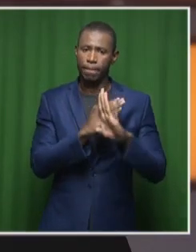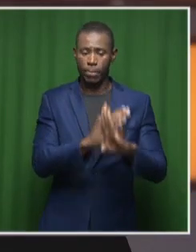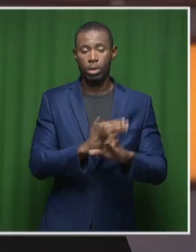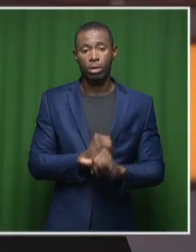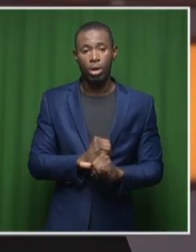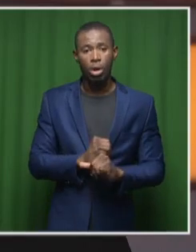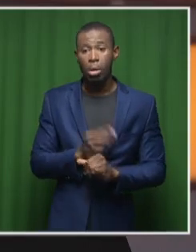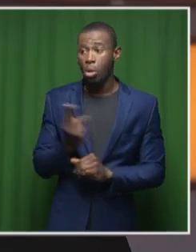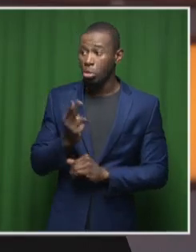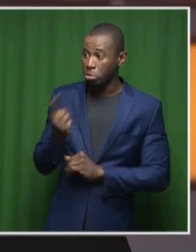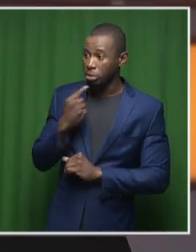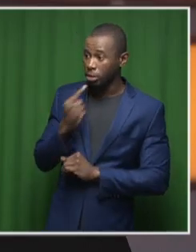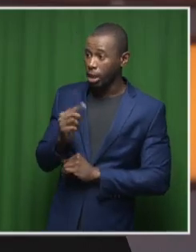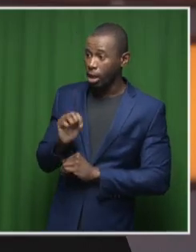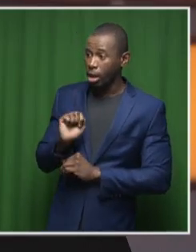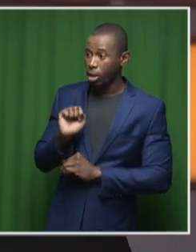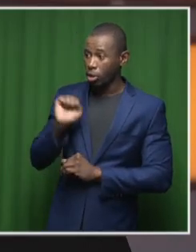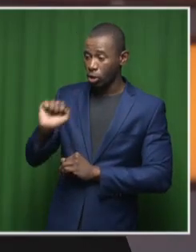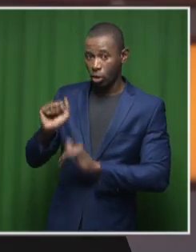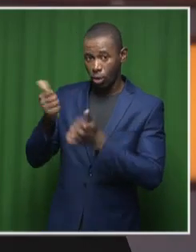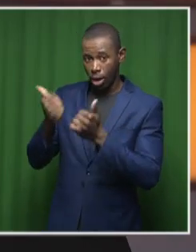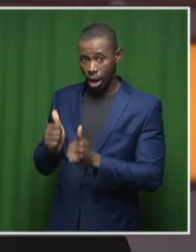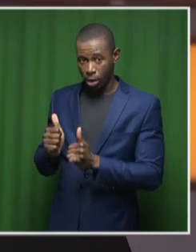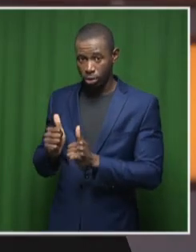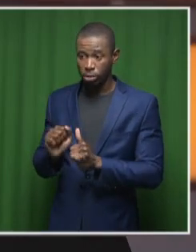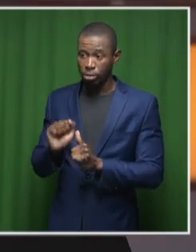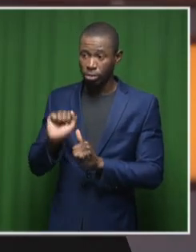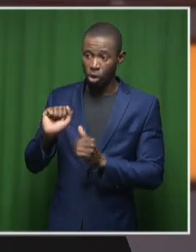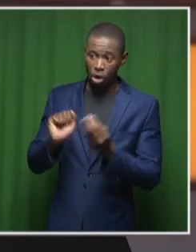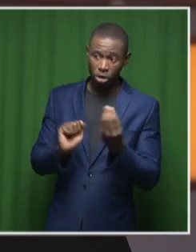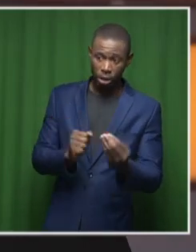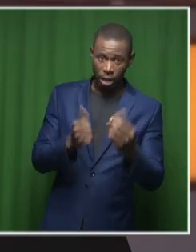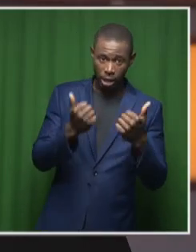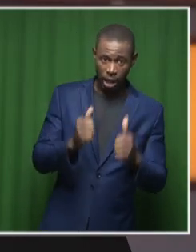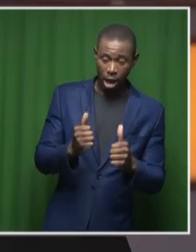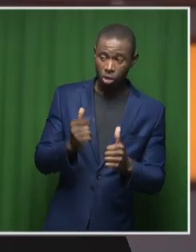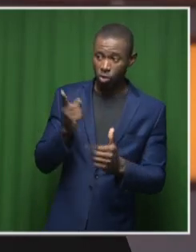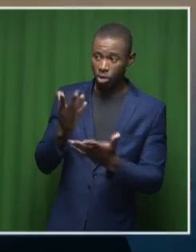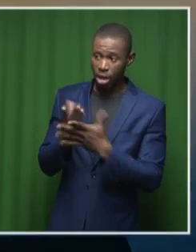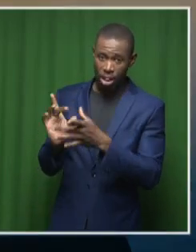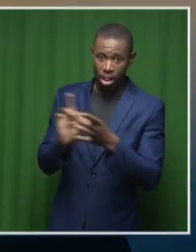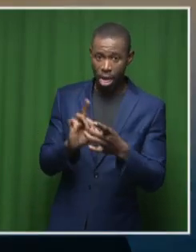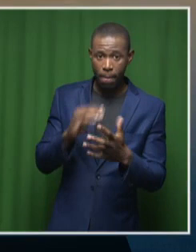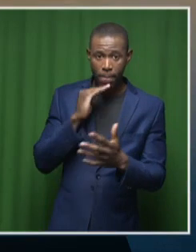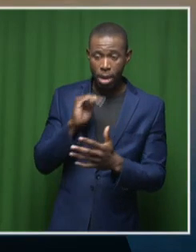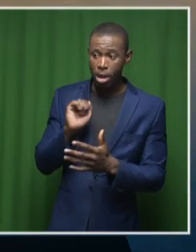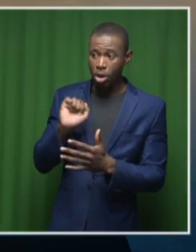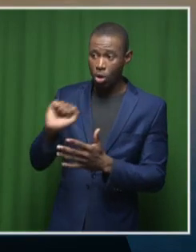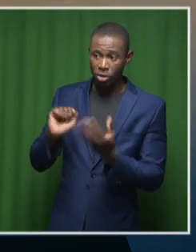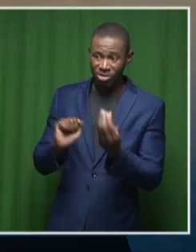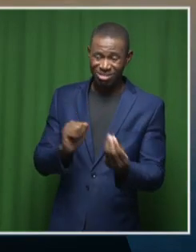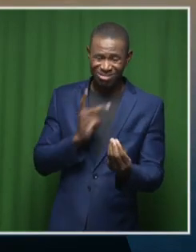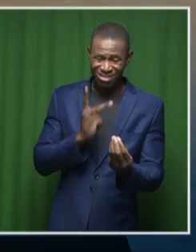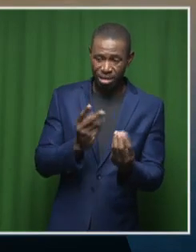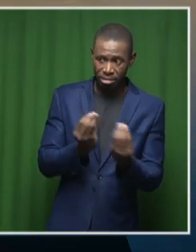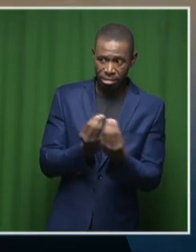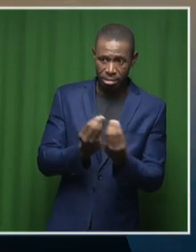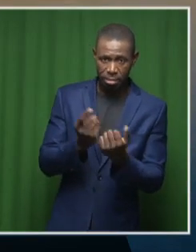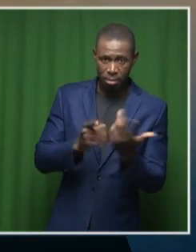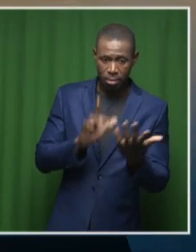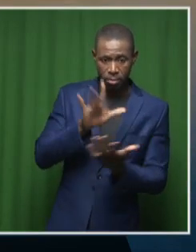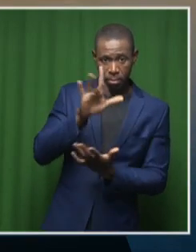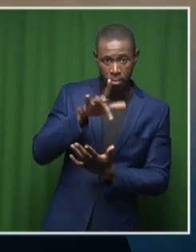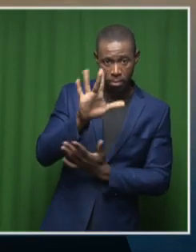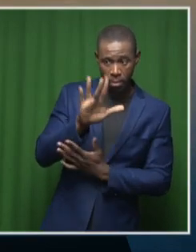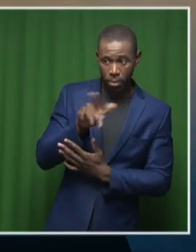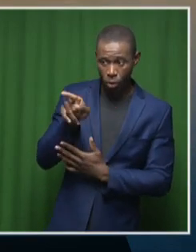your account, does it mean that you can see whatever your child sees? You can,